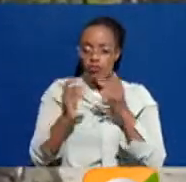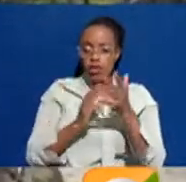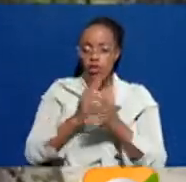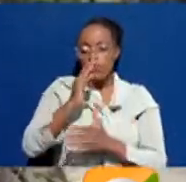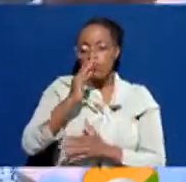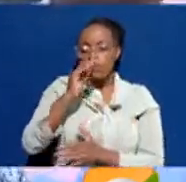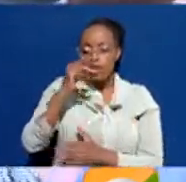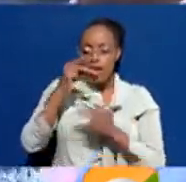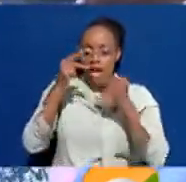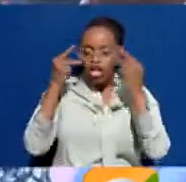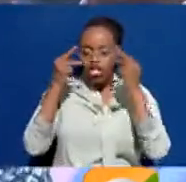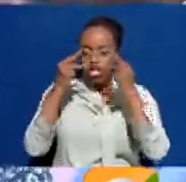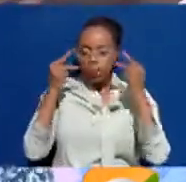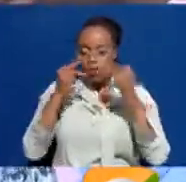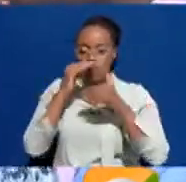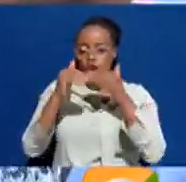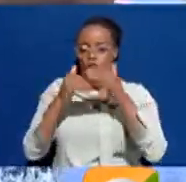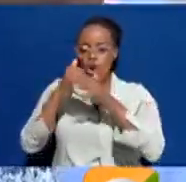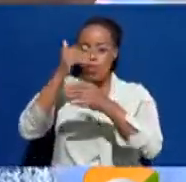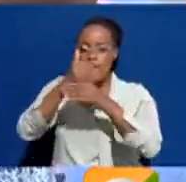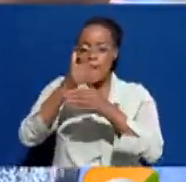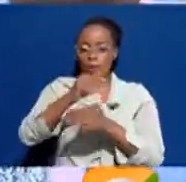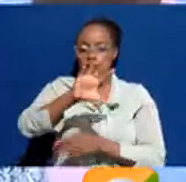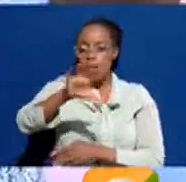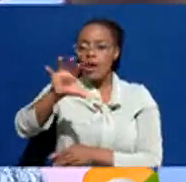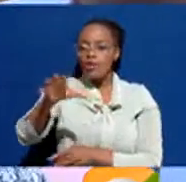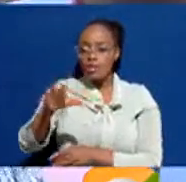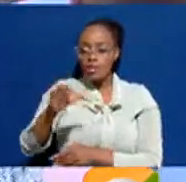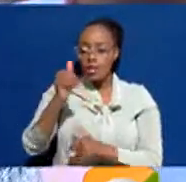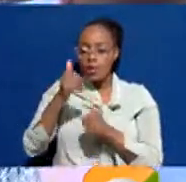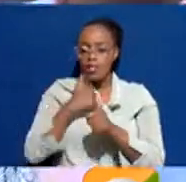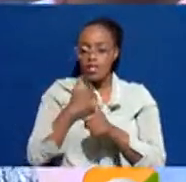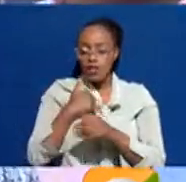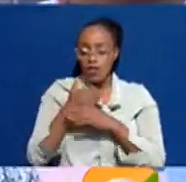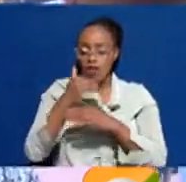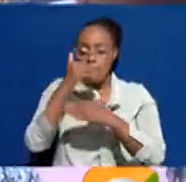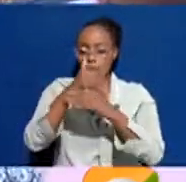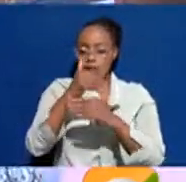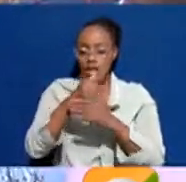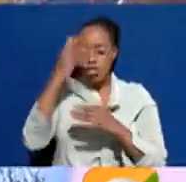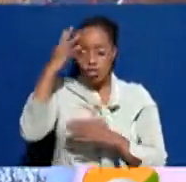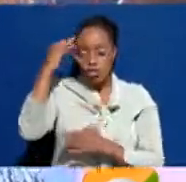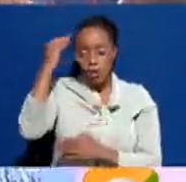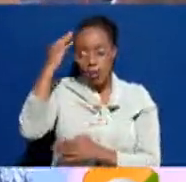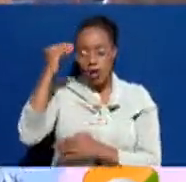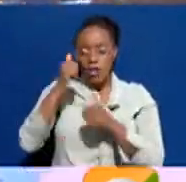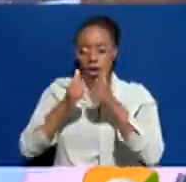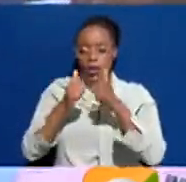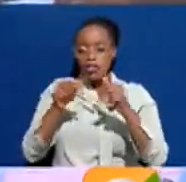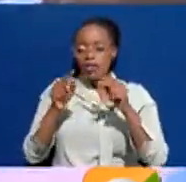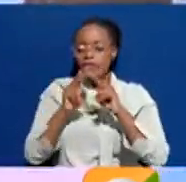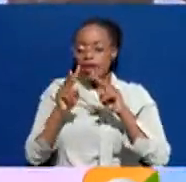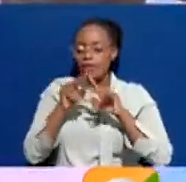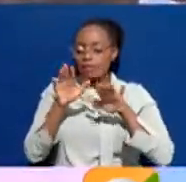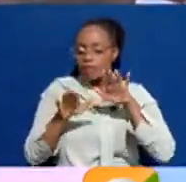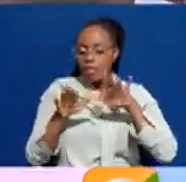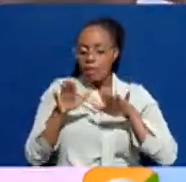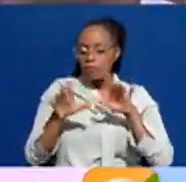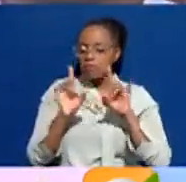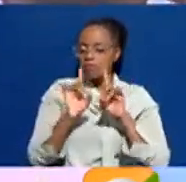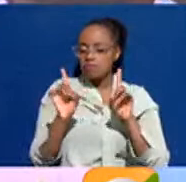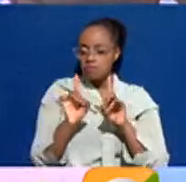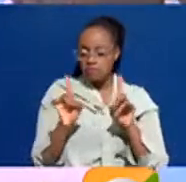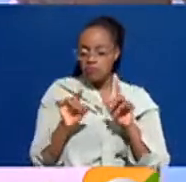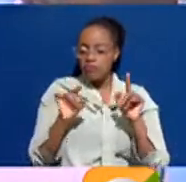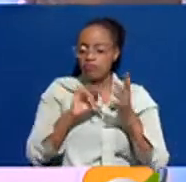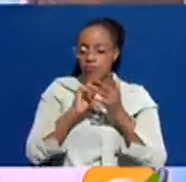Al-Shabaab. All border counties are bordering Somalia, which is very unstable.